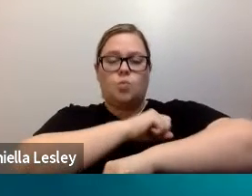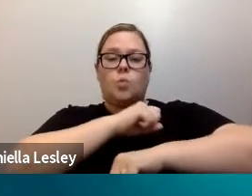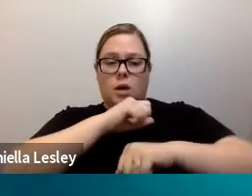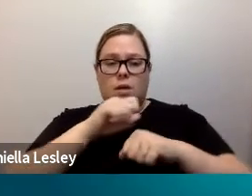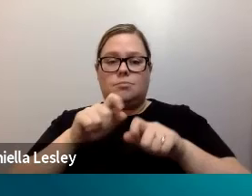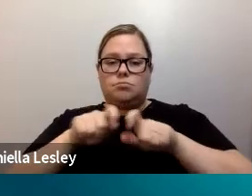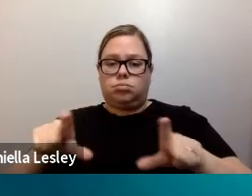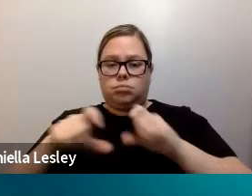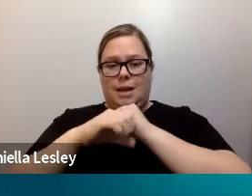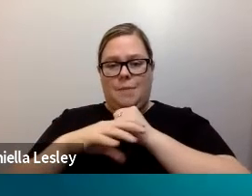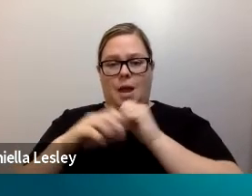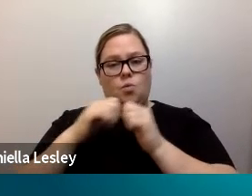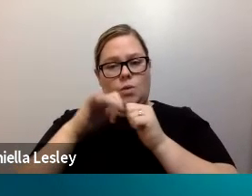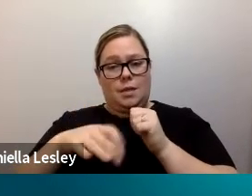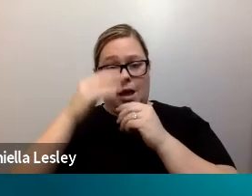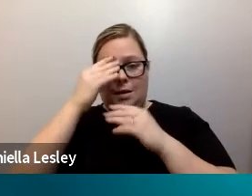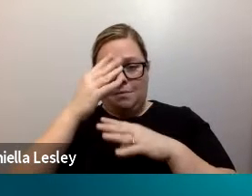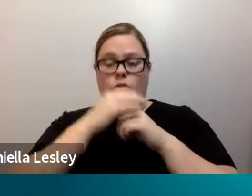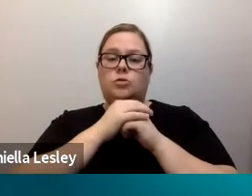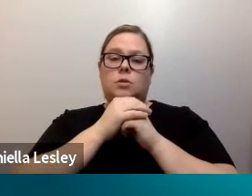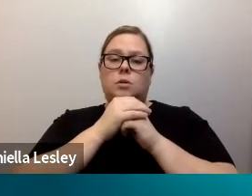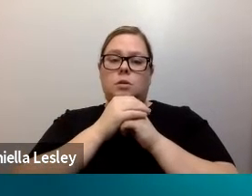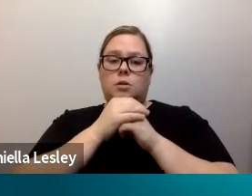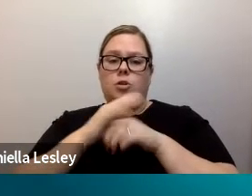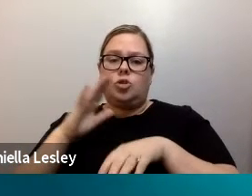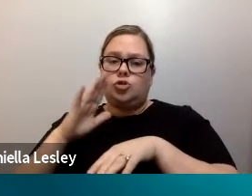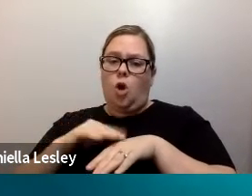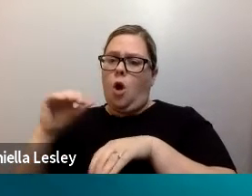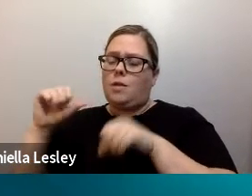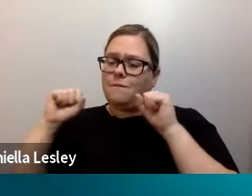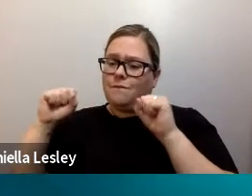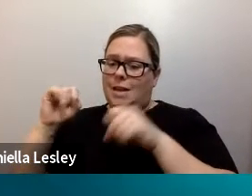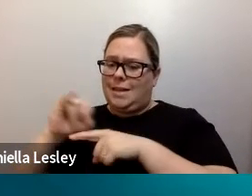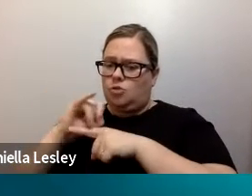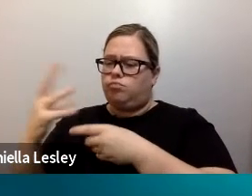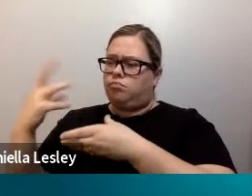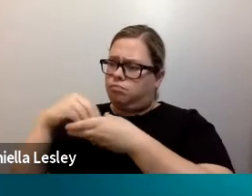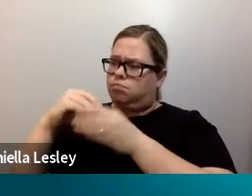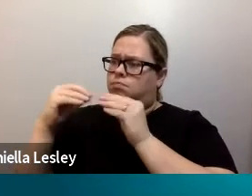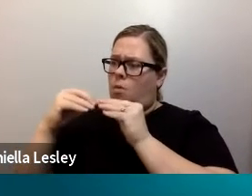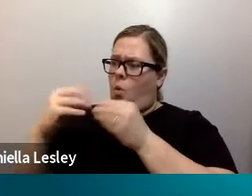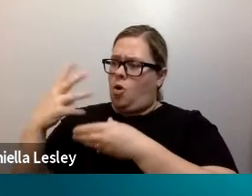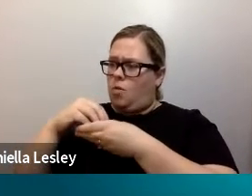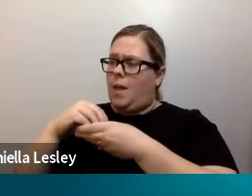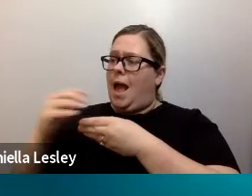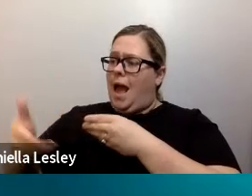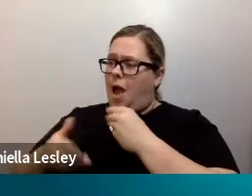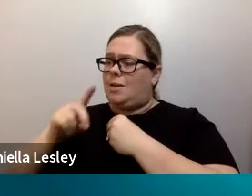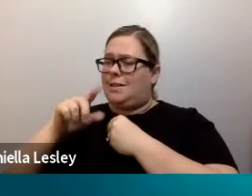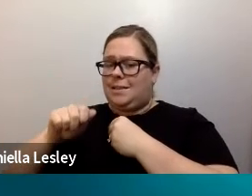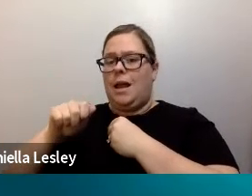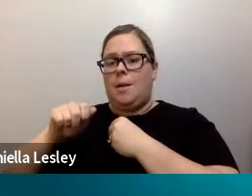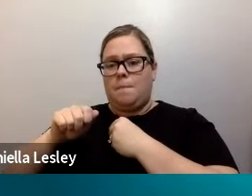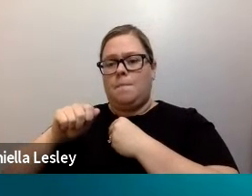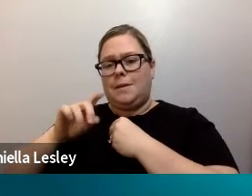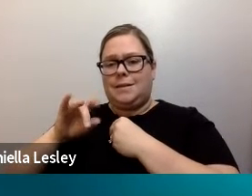to this information. And it's calling on the fitness industry to be more inclusive and to hire disabled trainers. So the initiative